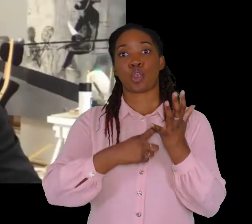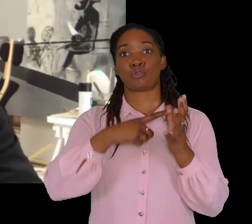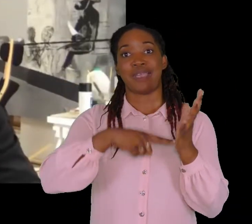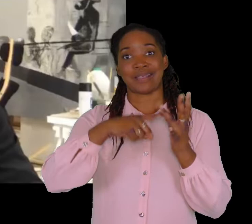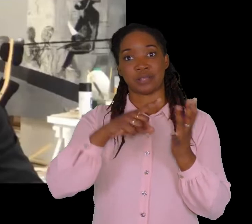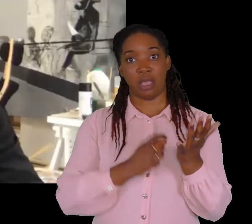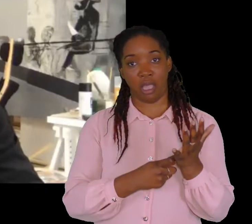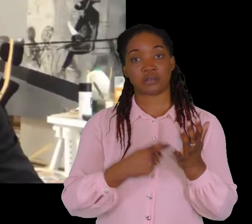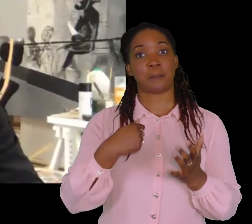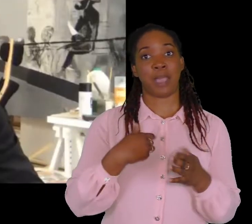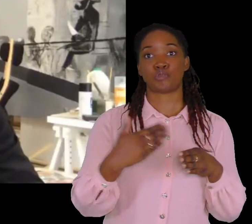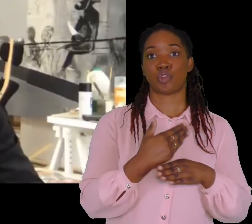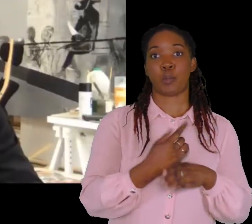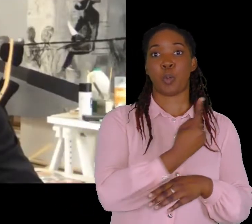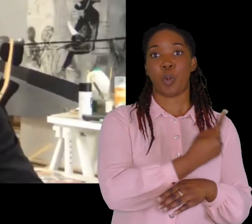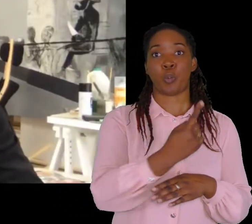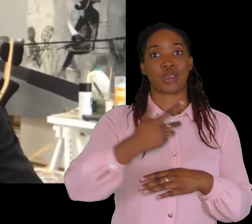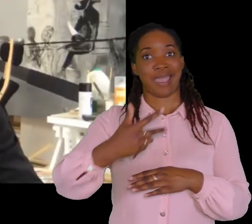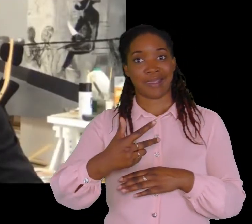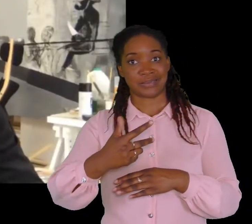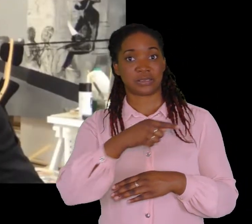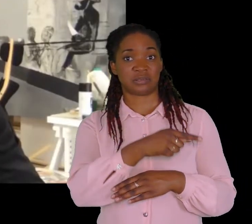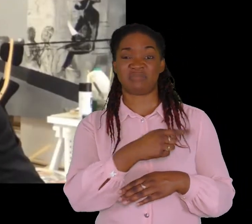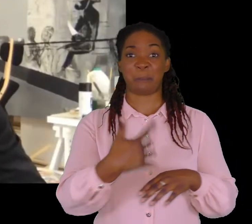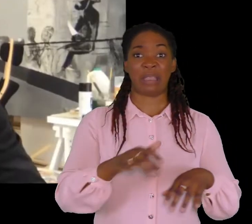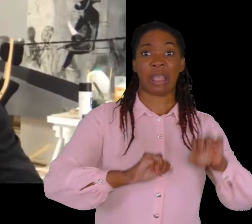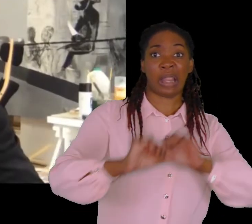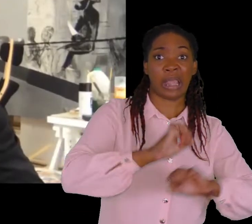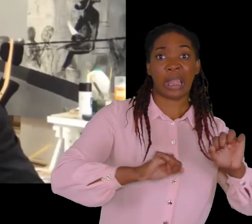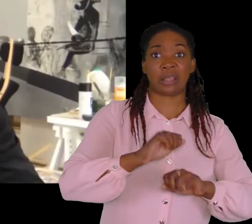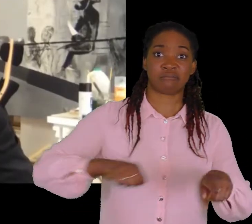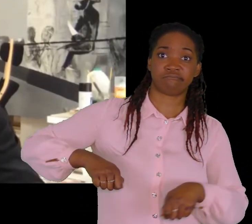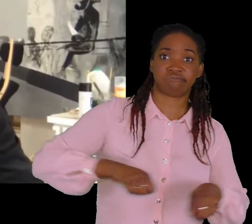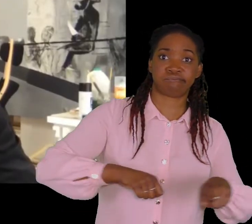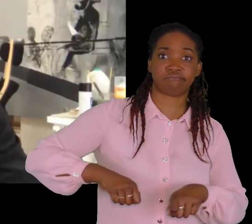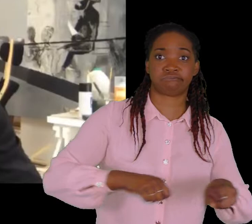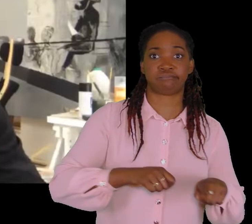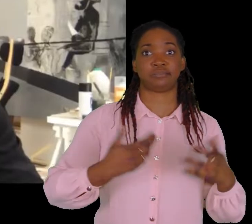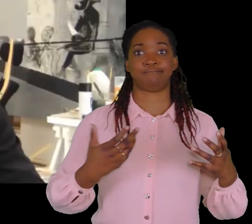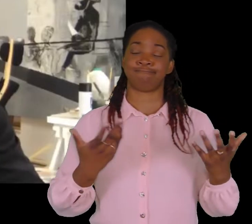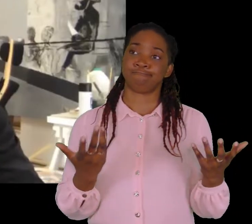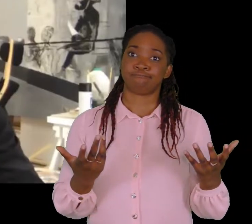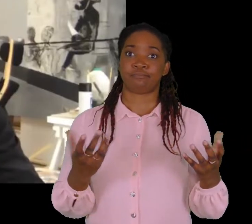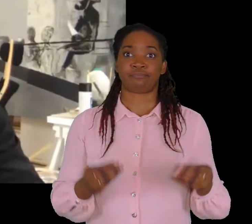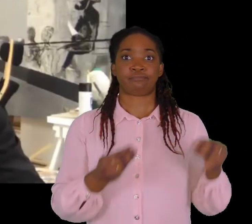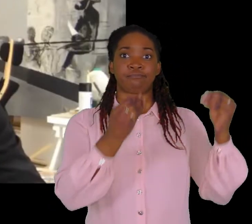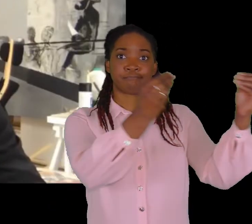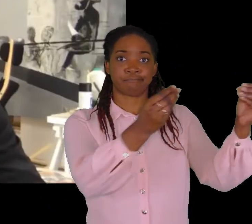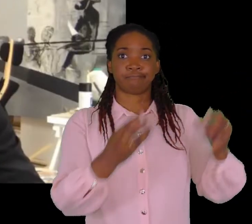keep the place clean, to the physical exhibition making and writing press